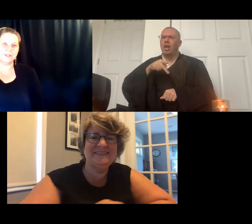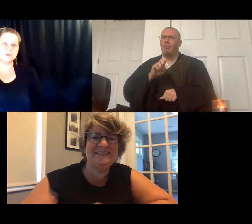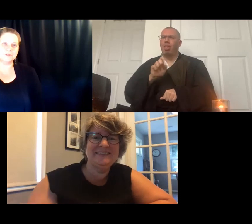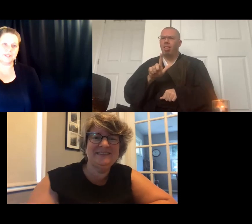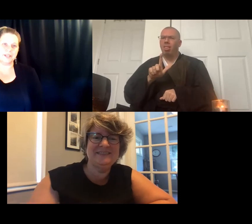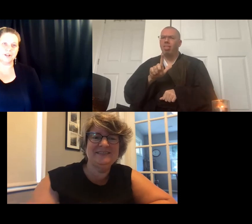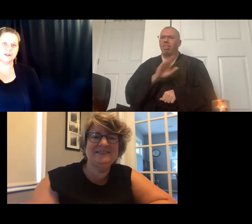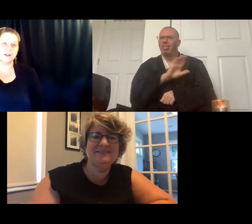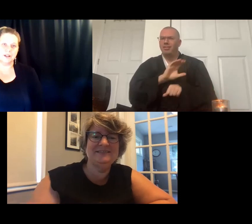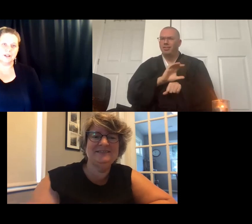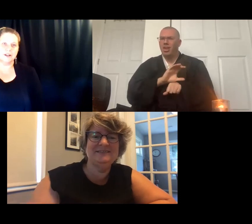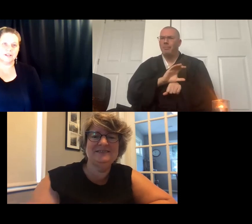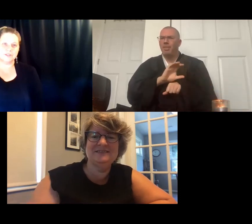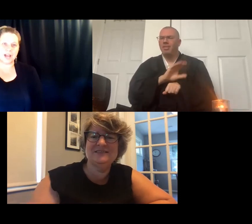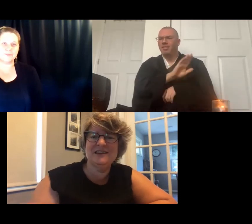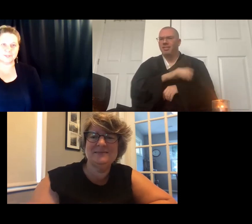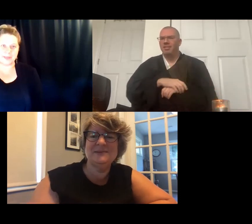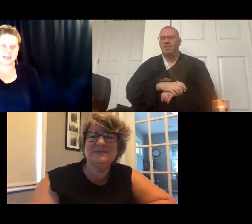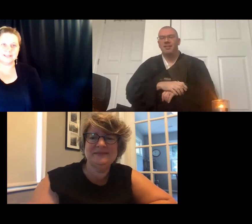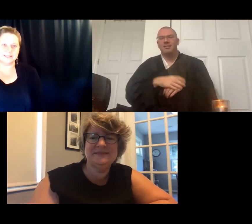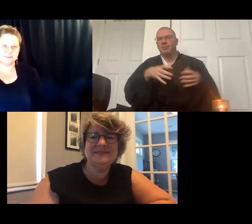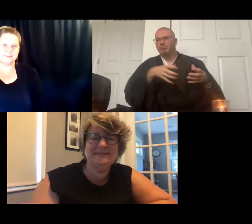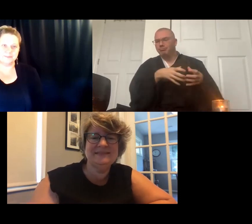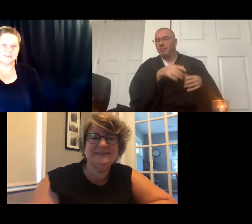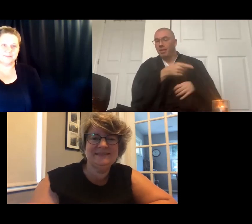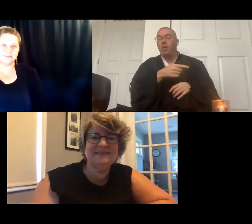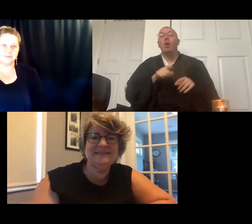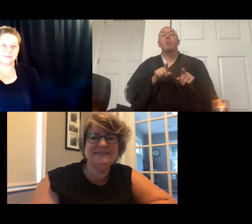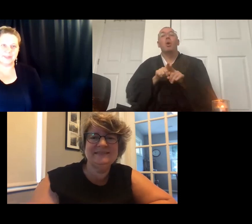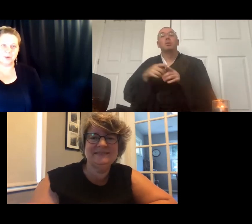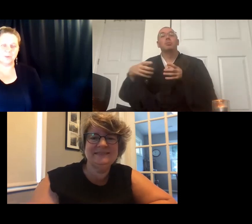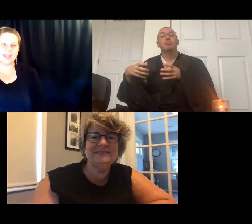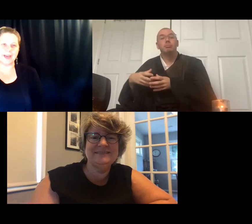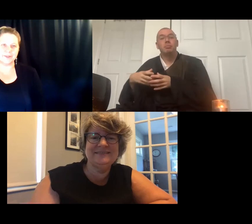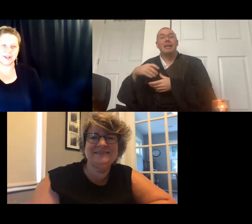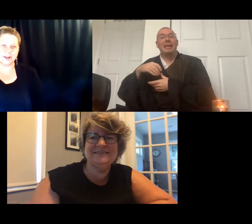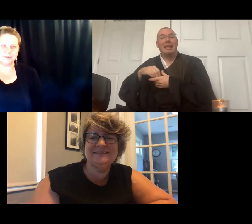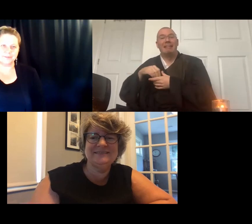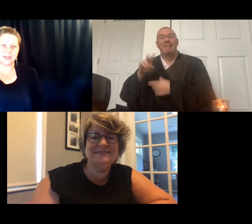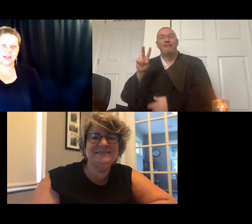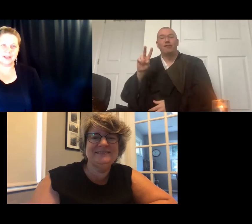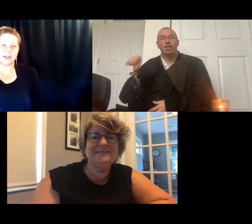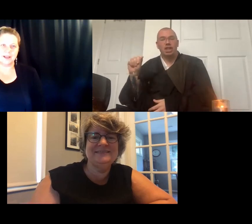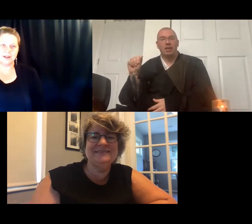And we use their chapel space. We gather there.